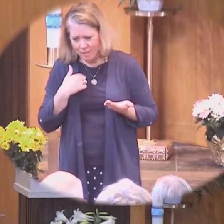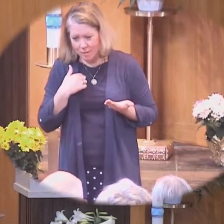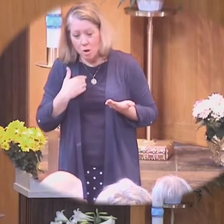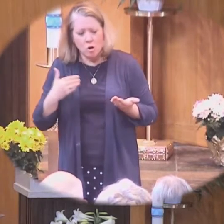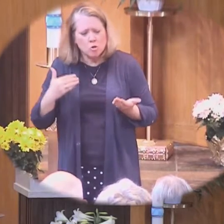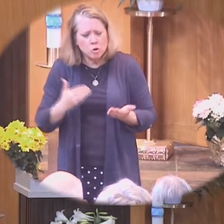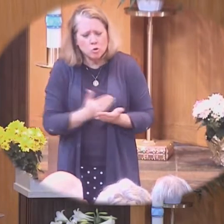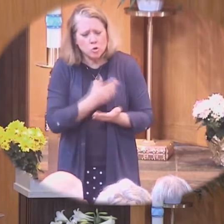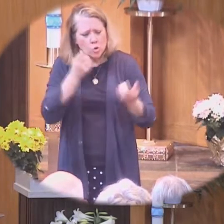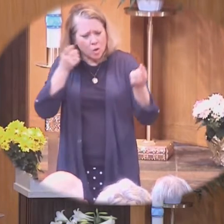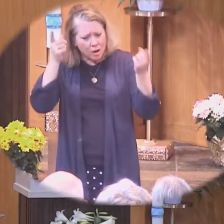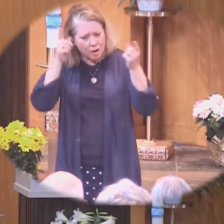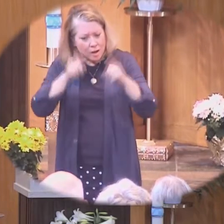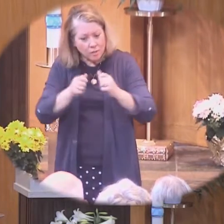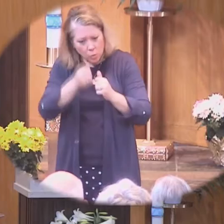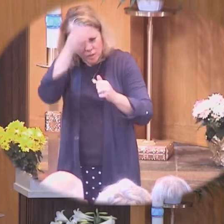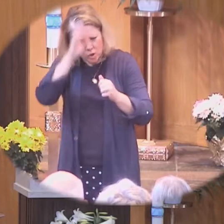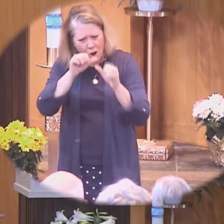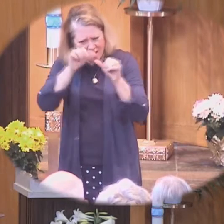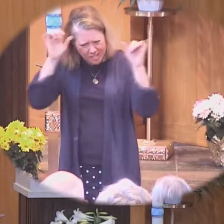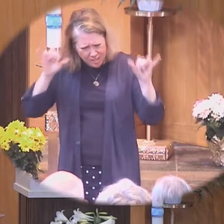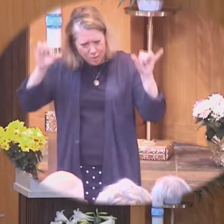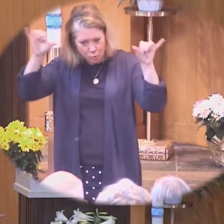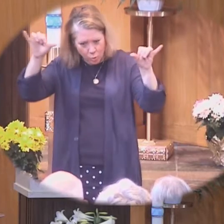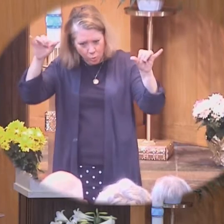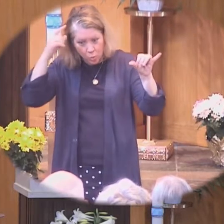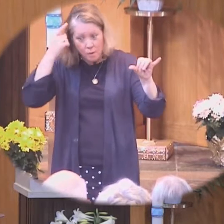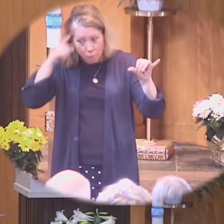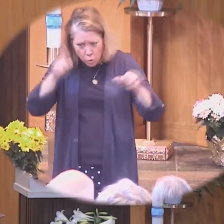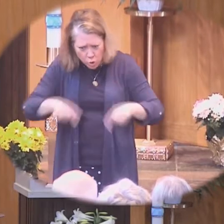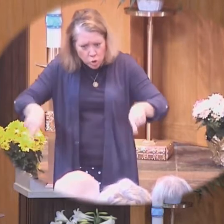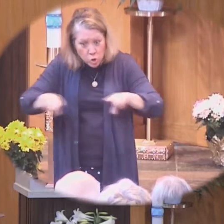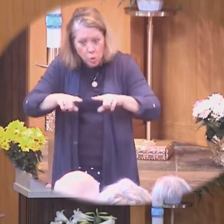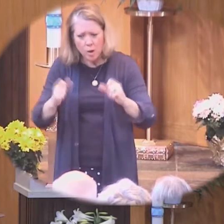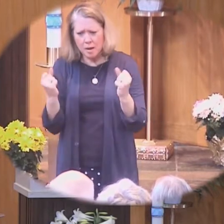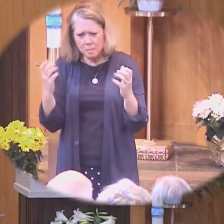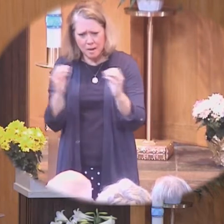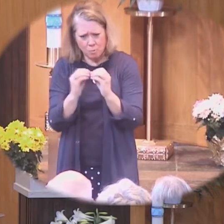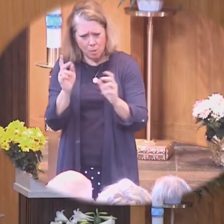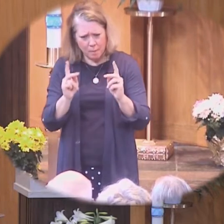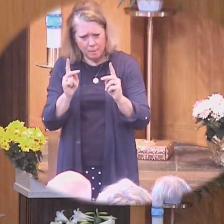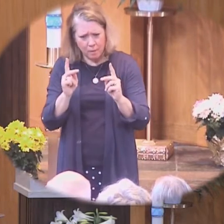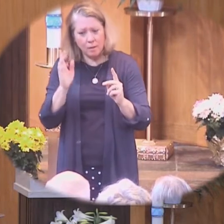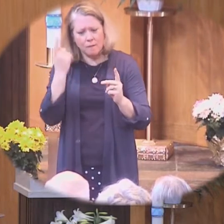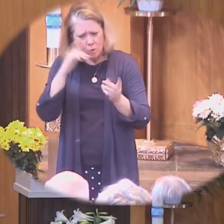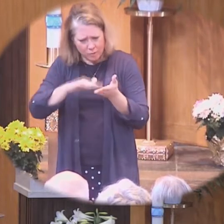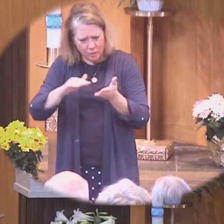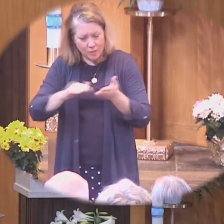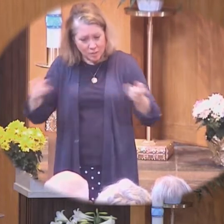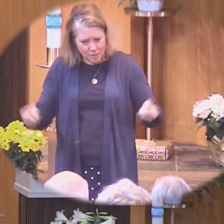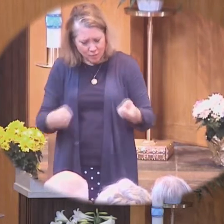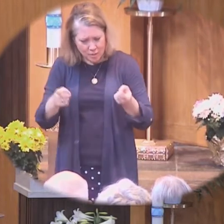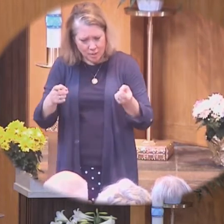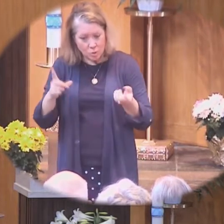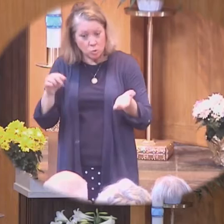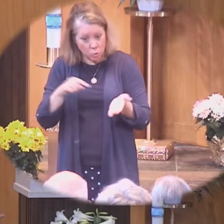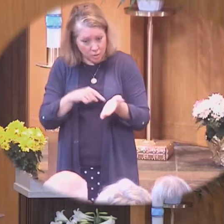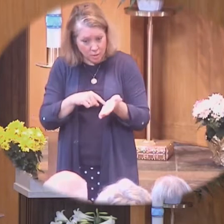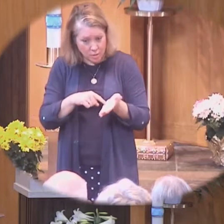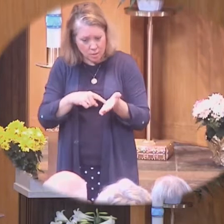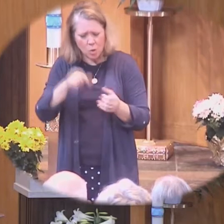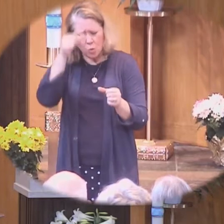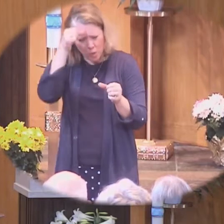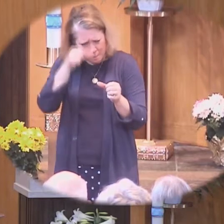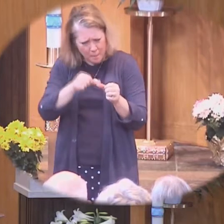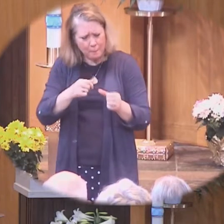the new and eternal covenant, which will be poured out for you and for many for the forgiveness of sins. Do this